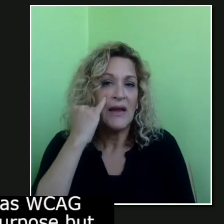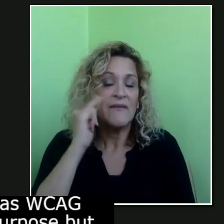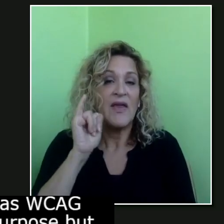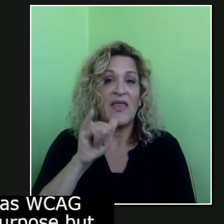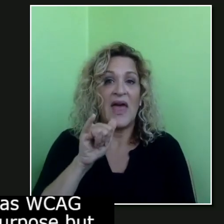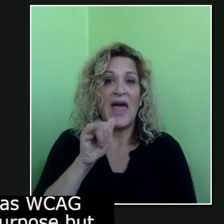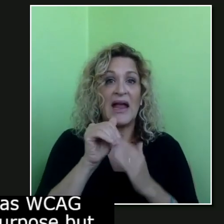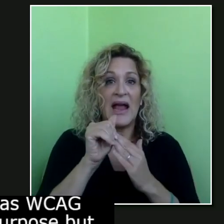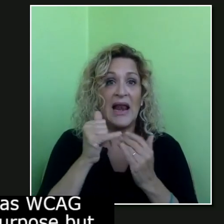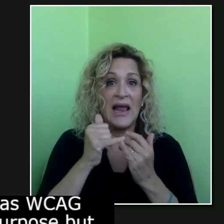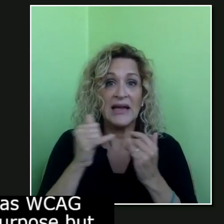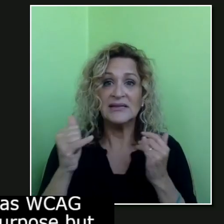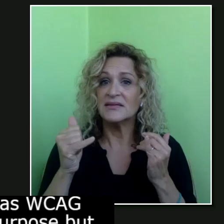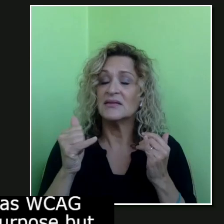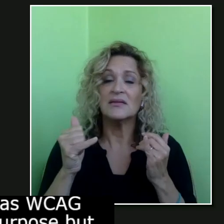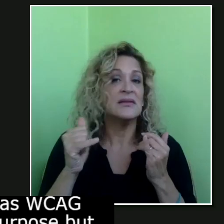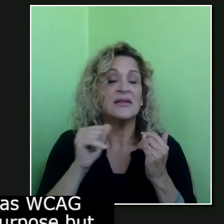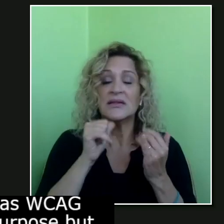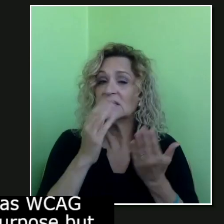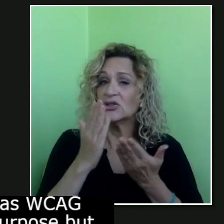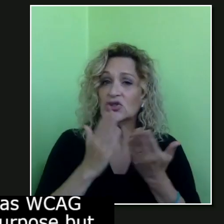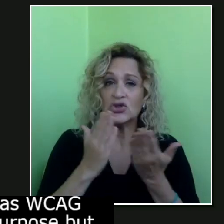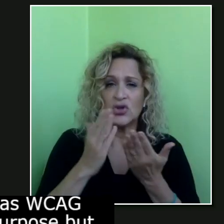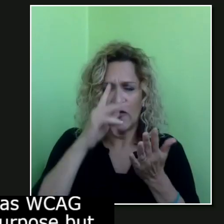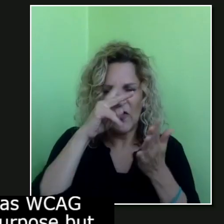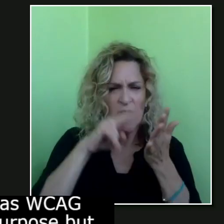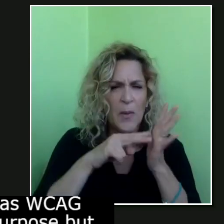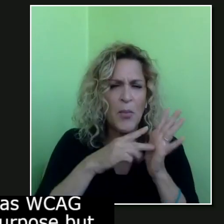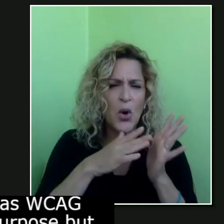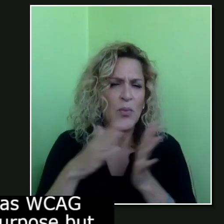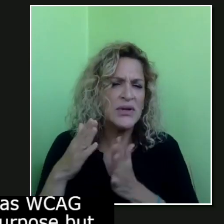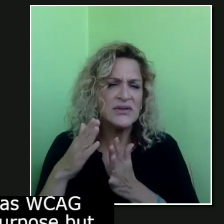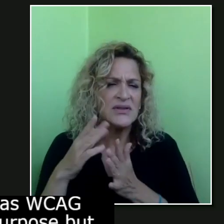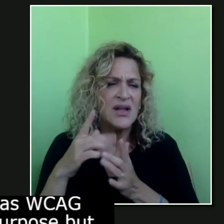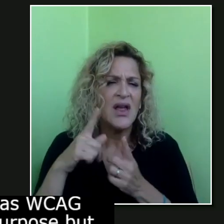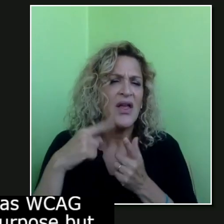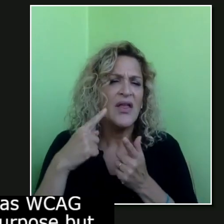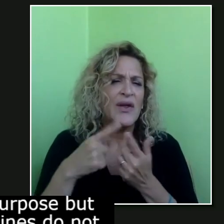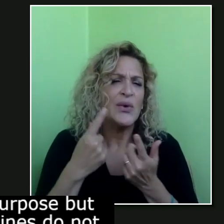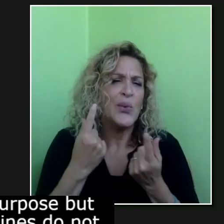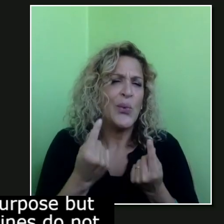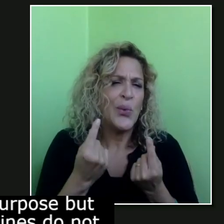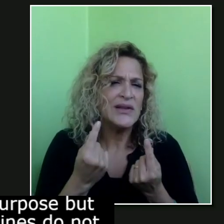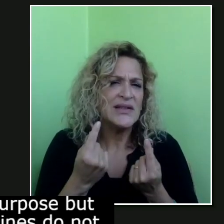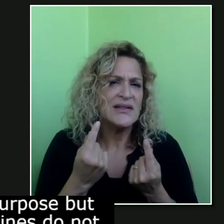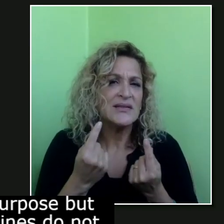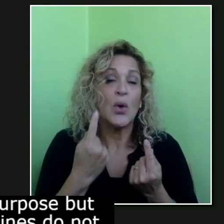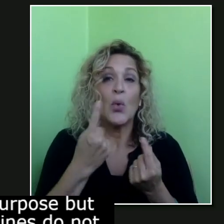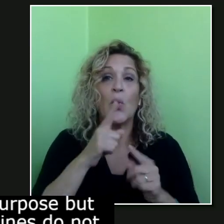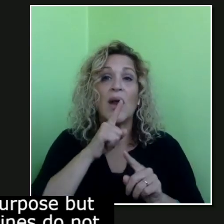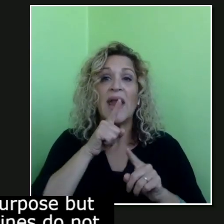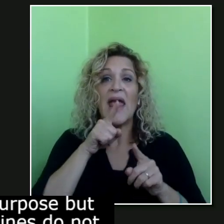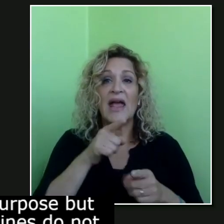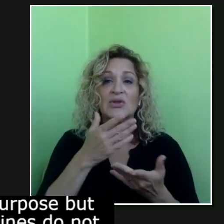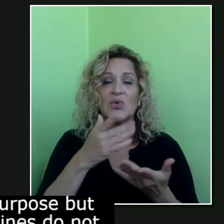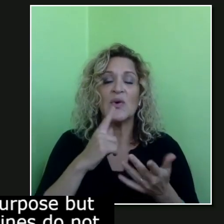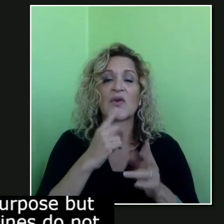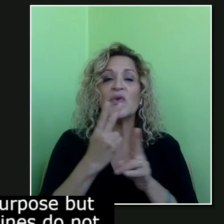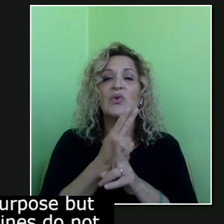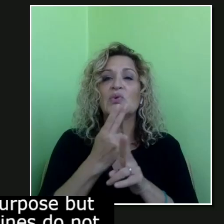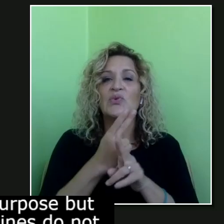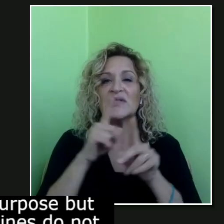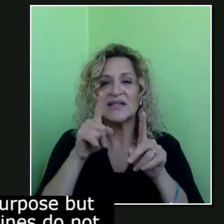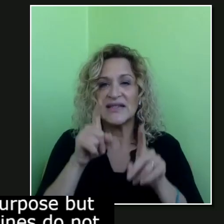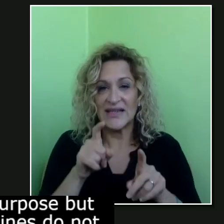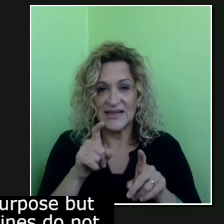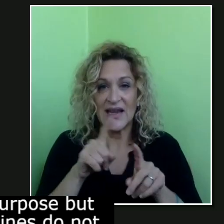guidelines do not serve the purpose, then what does? Of course, one answer is the user testing.